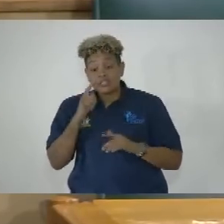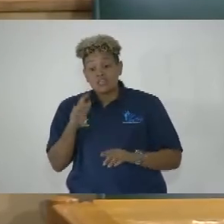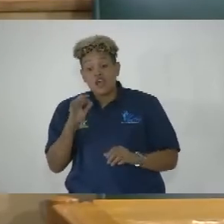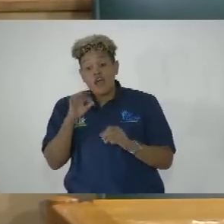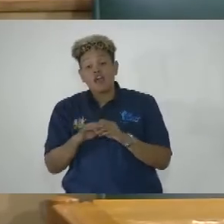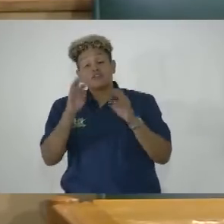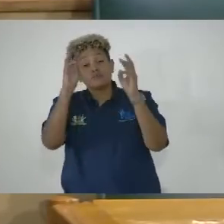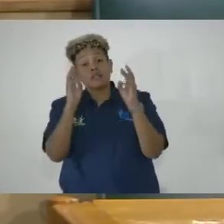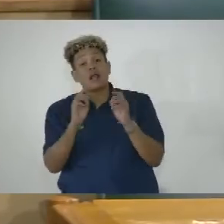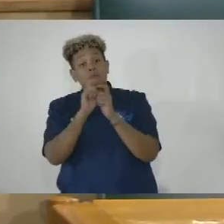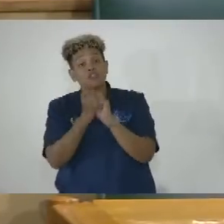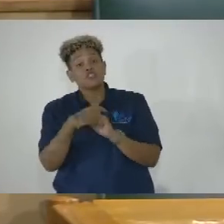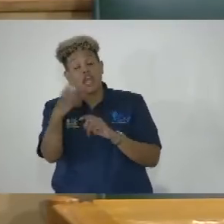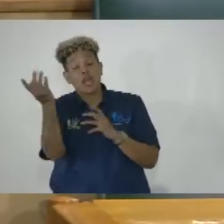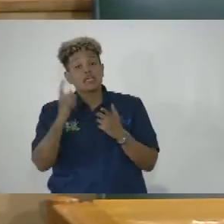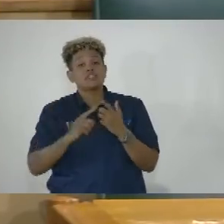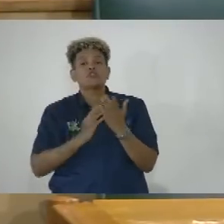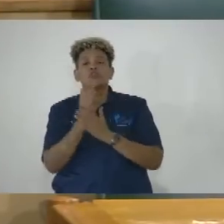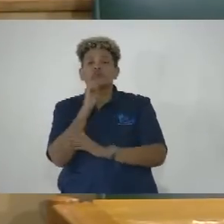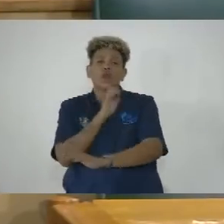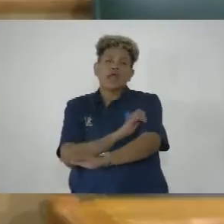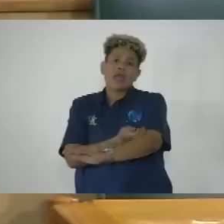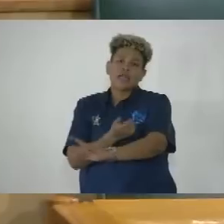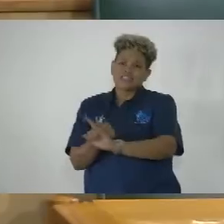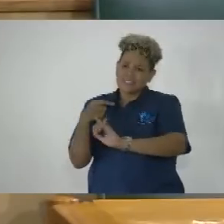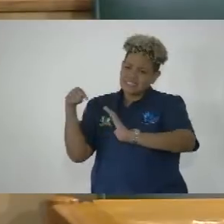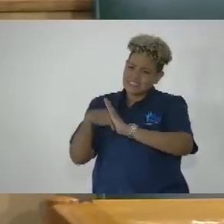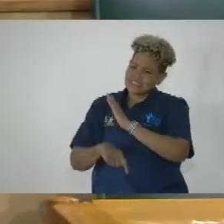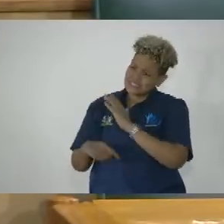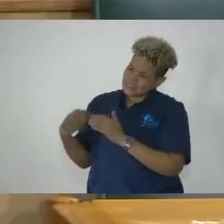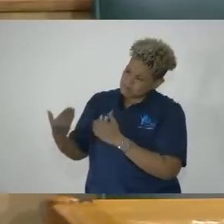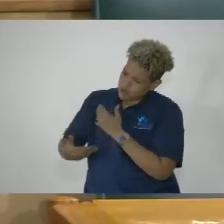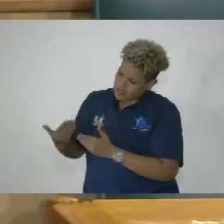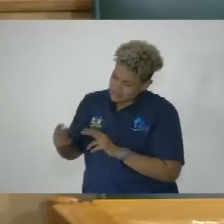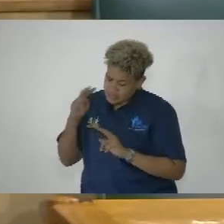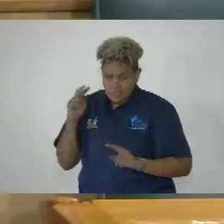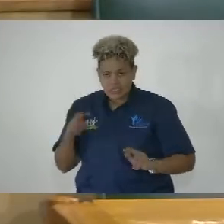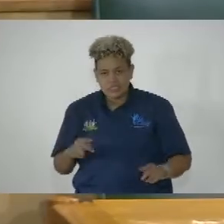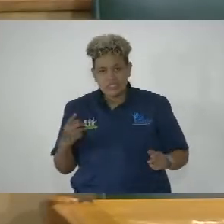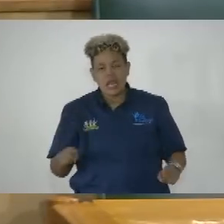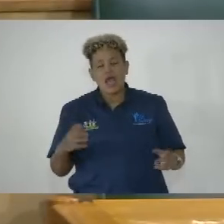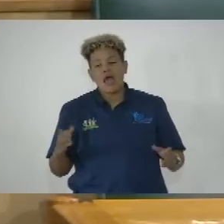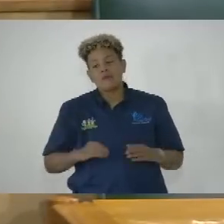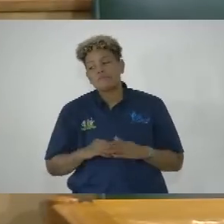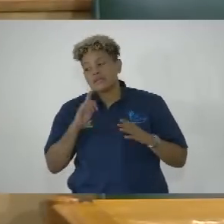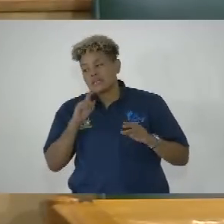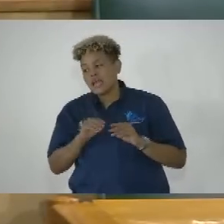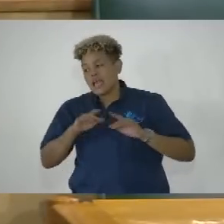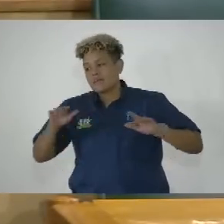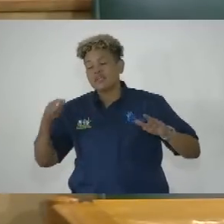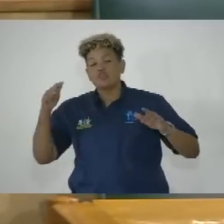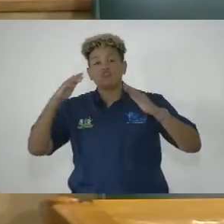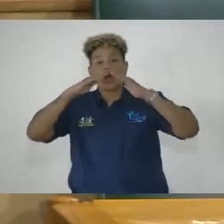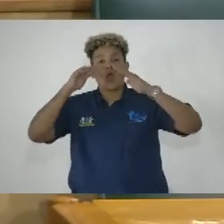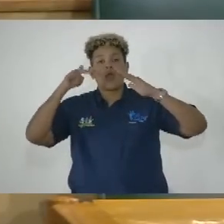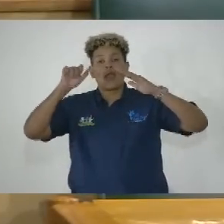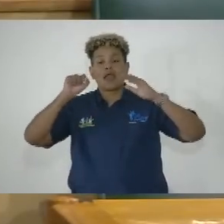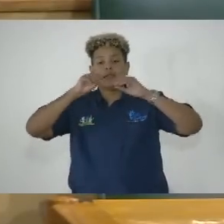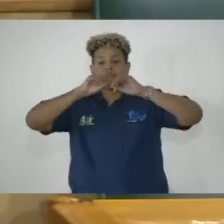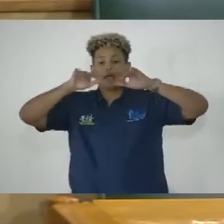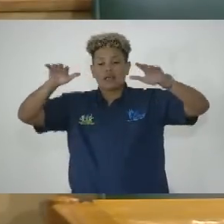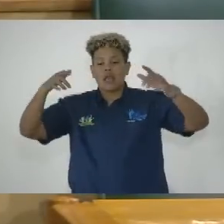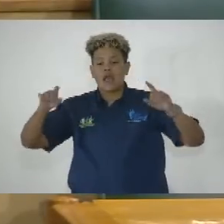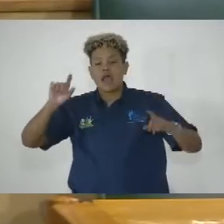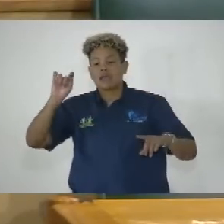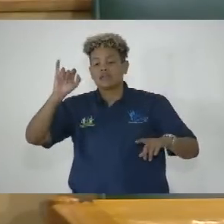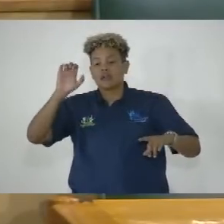climate change through energy-intensive processes, emitting greenhouse gases.